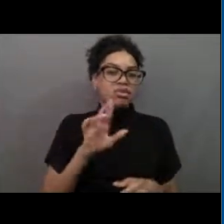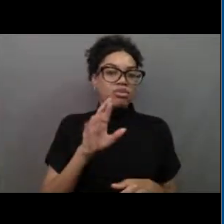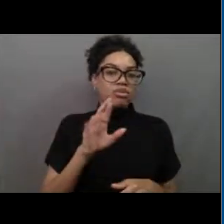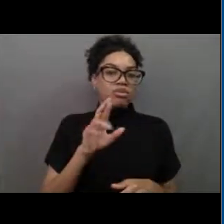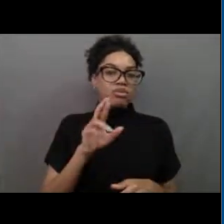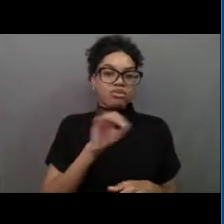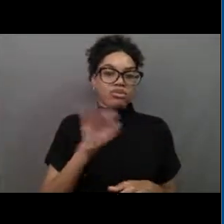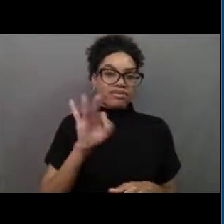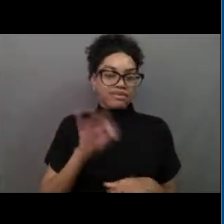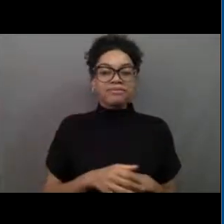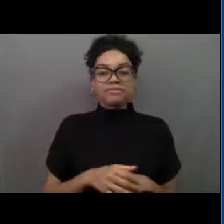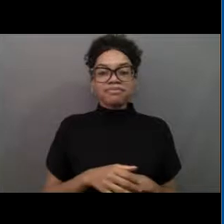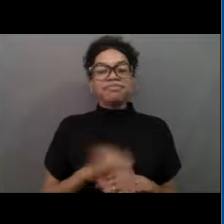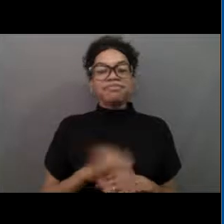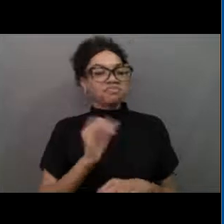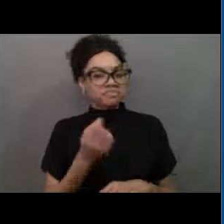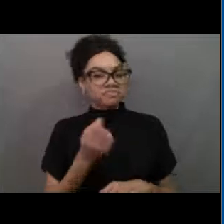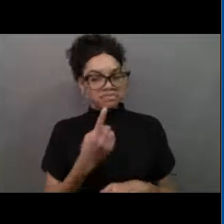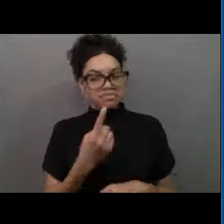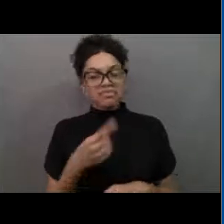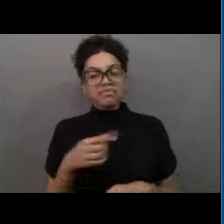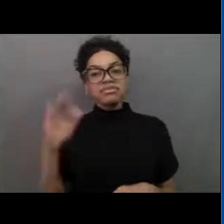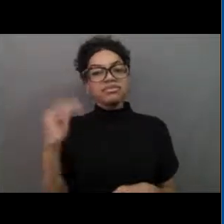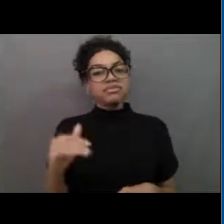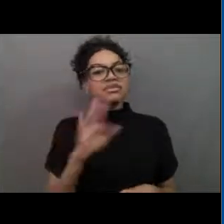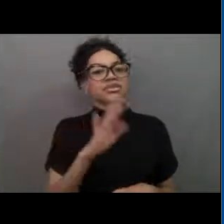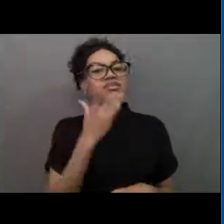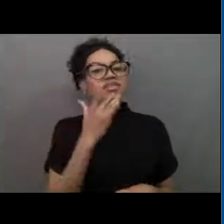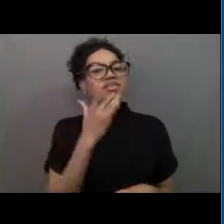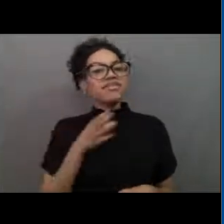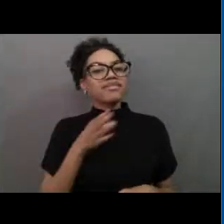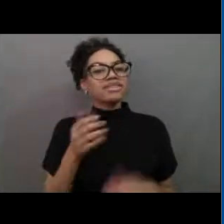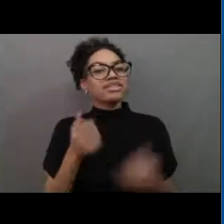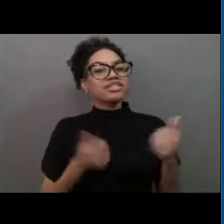end. Yes. Theodore's wondering, what's your favorite fish?